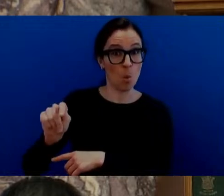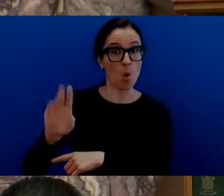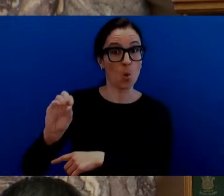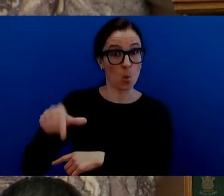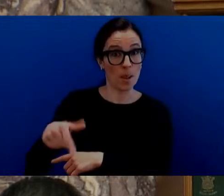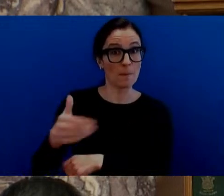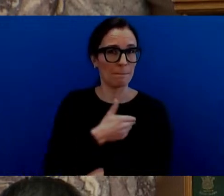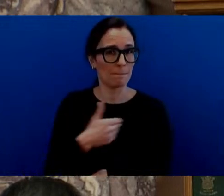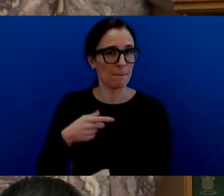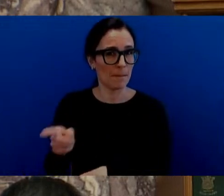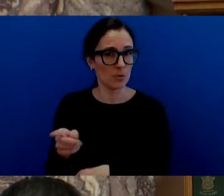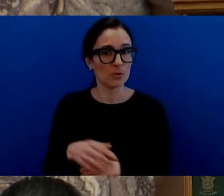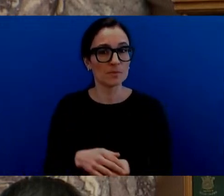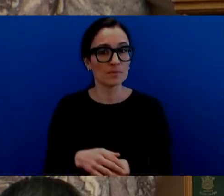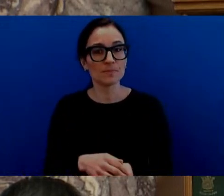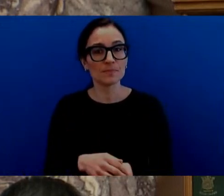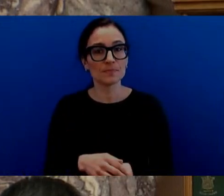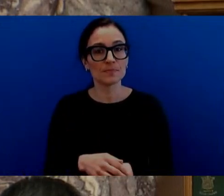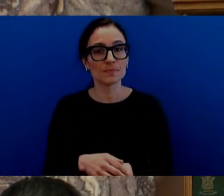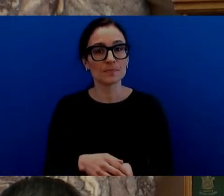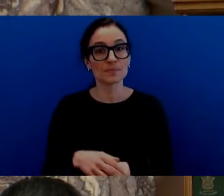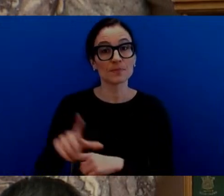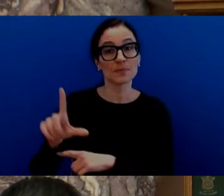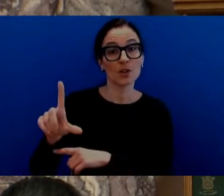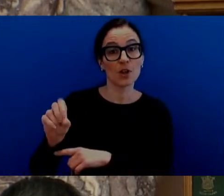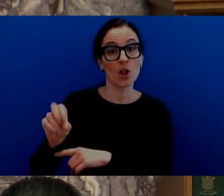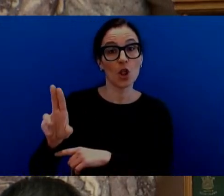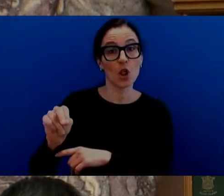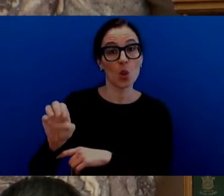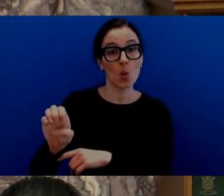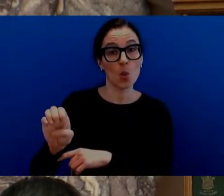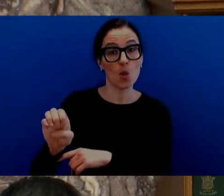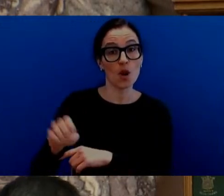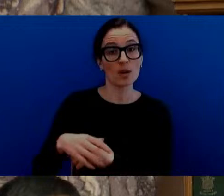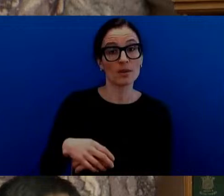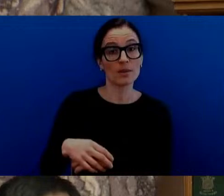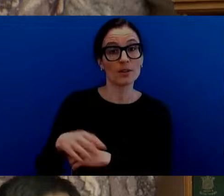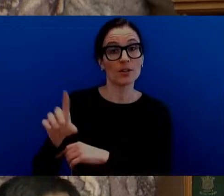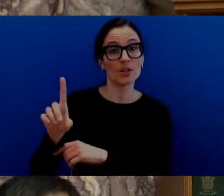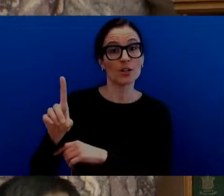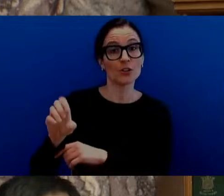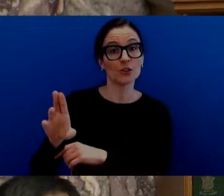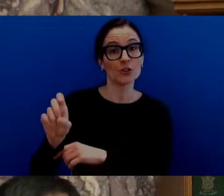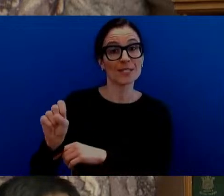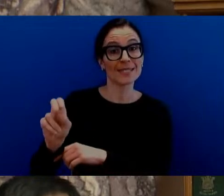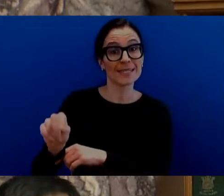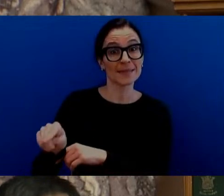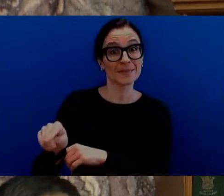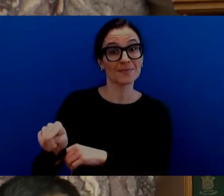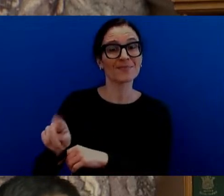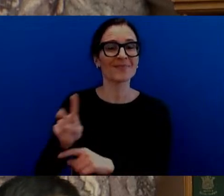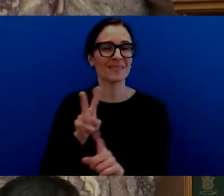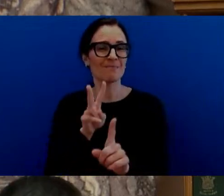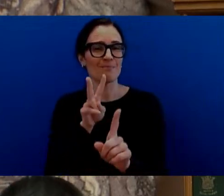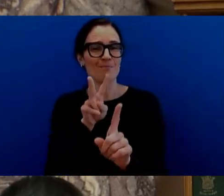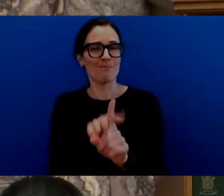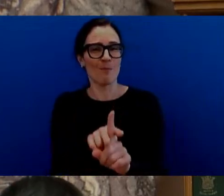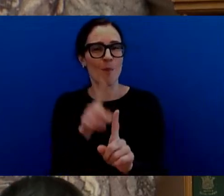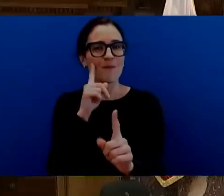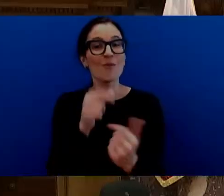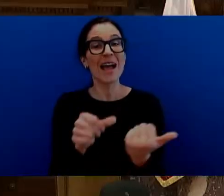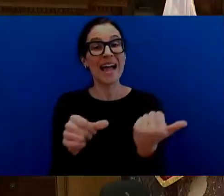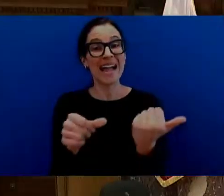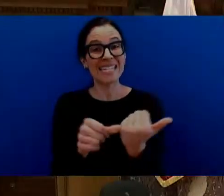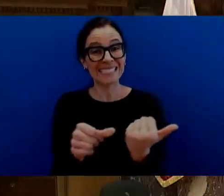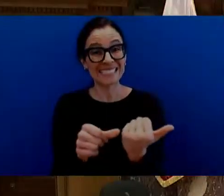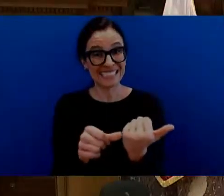District, be appointed Assistant Deputy Speaker for this session of the Legislative Assembly. You have heard the question. All those